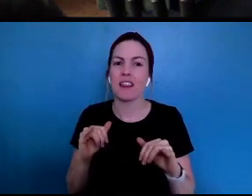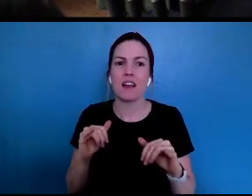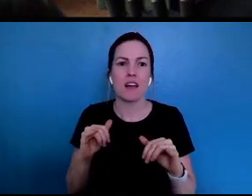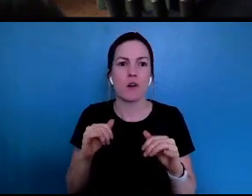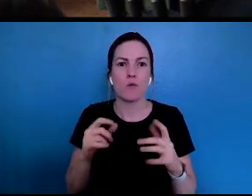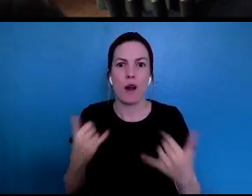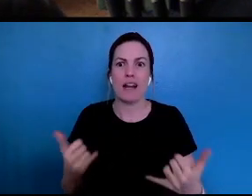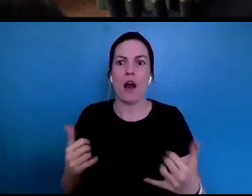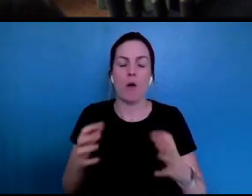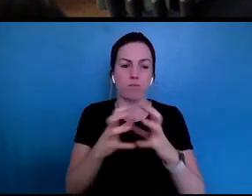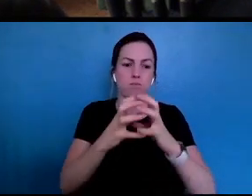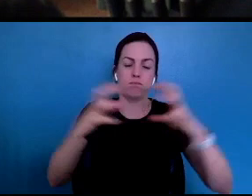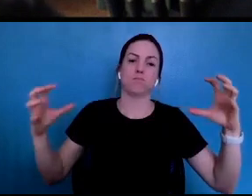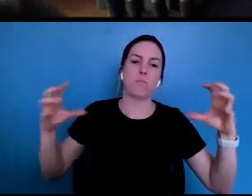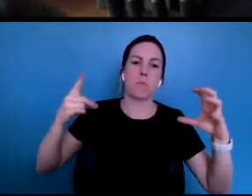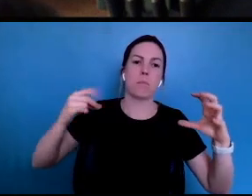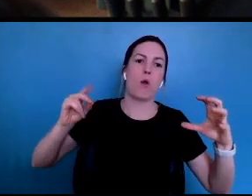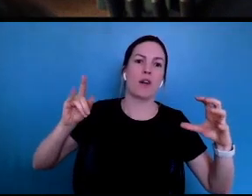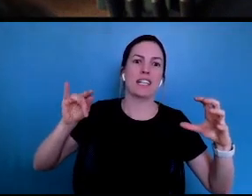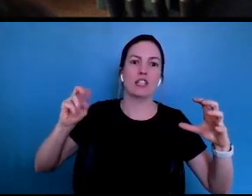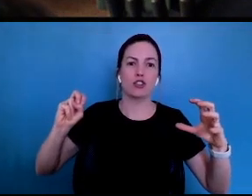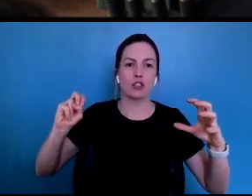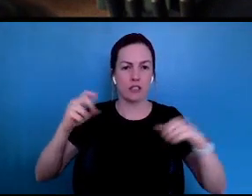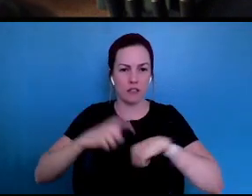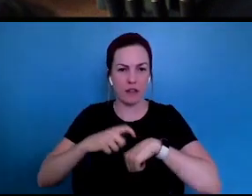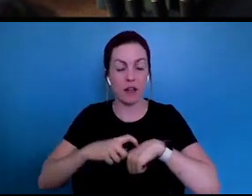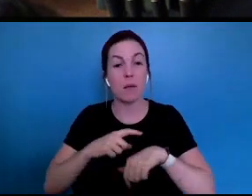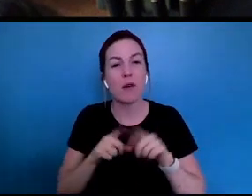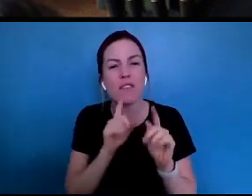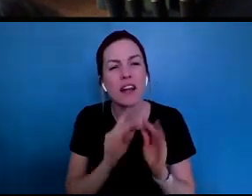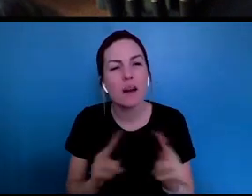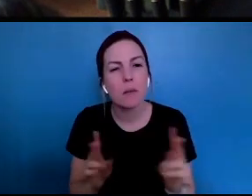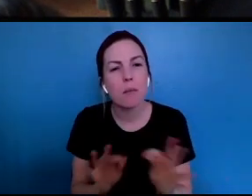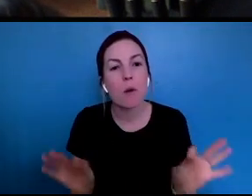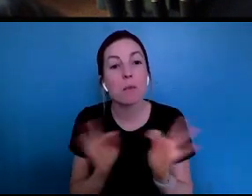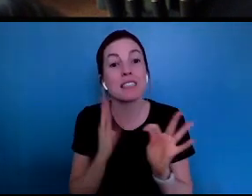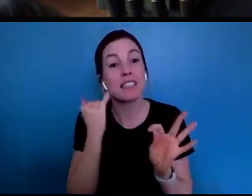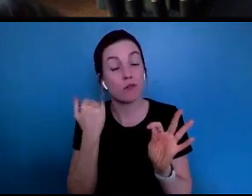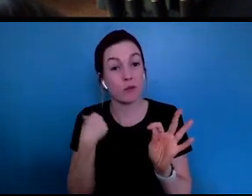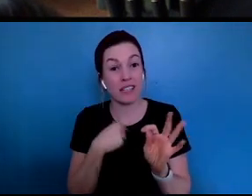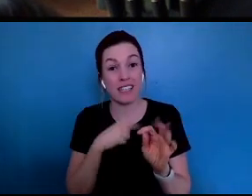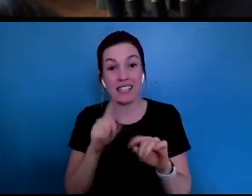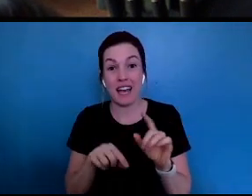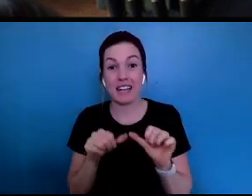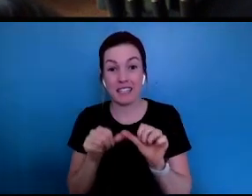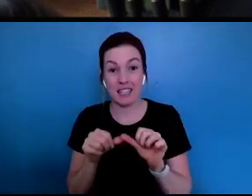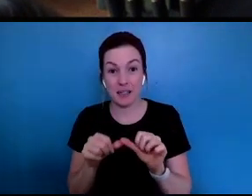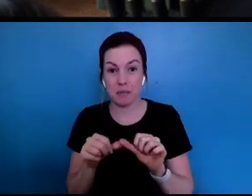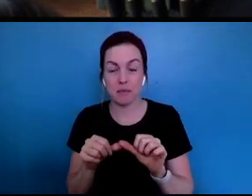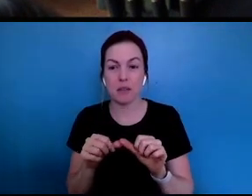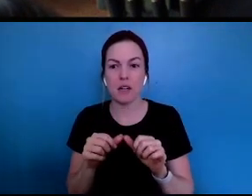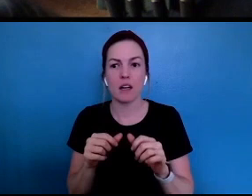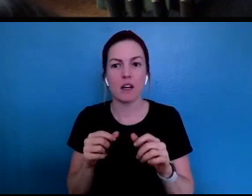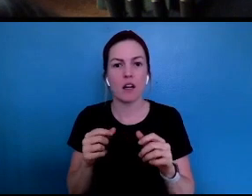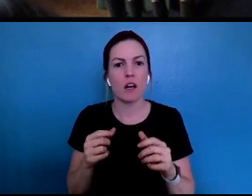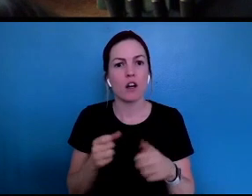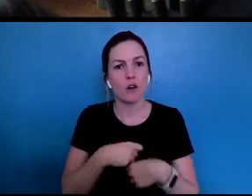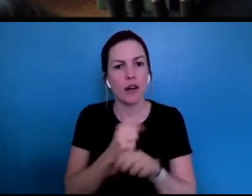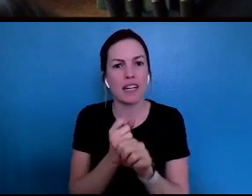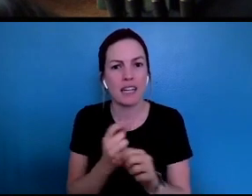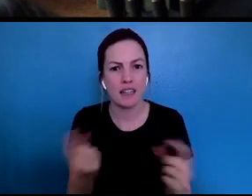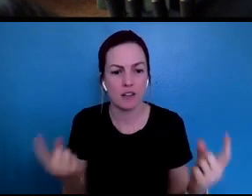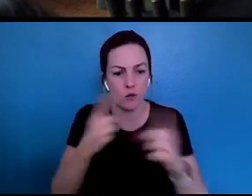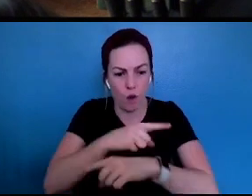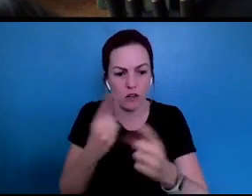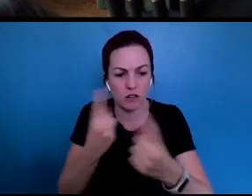But this is very important, because if we cannot keep creating cross-cutting conflicts, then we do not have